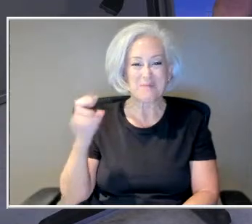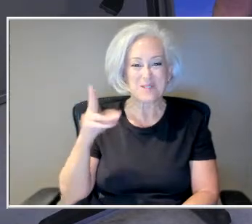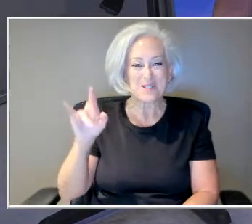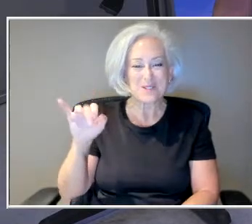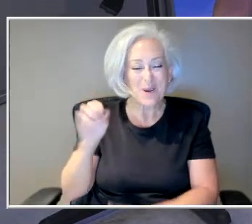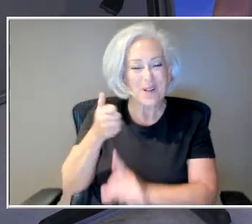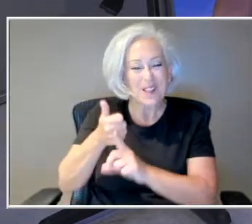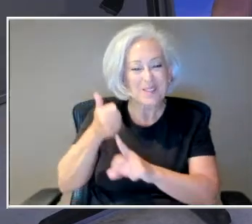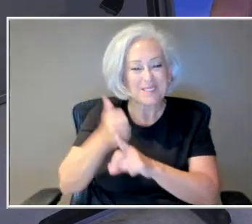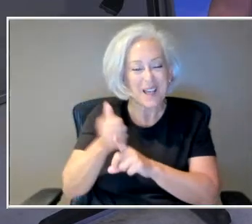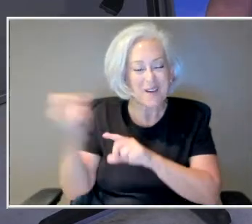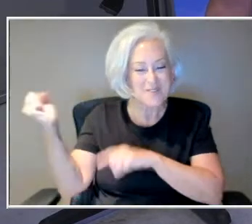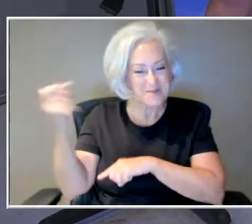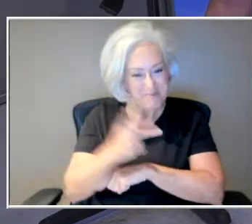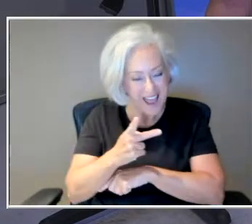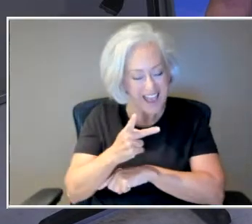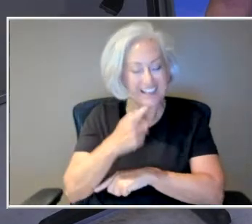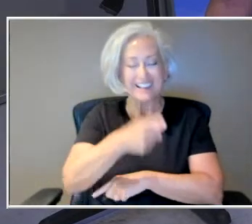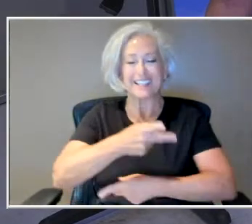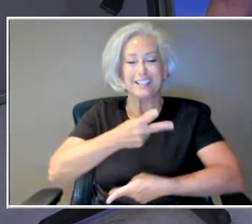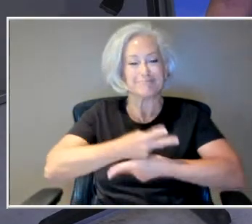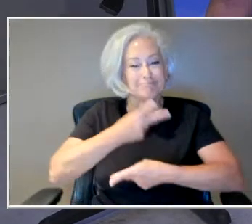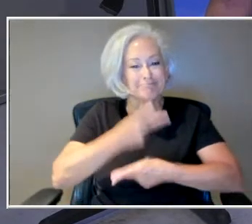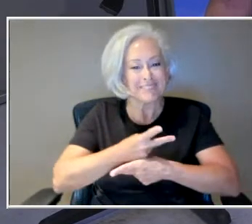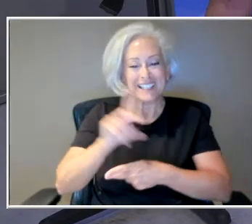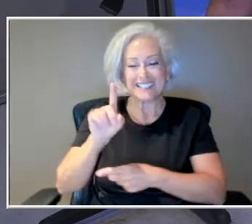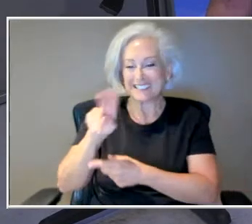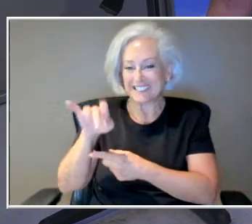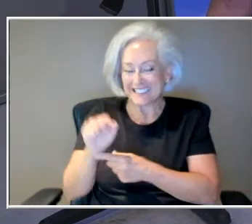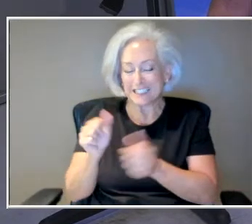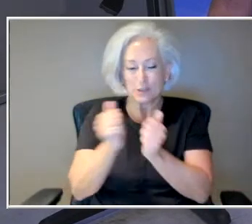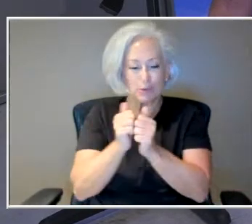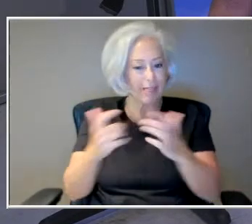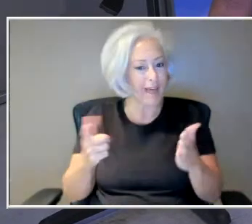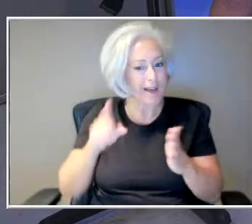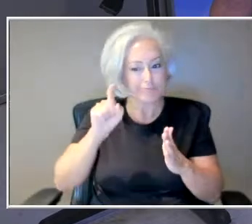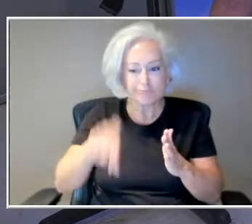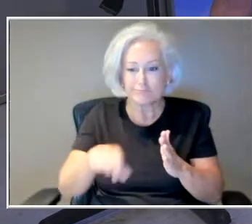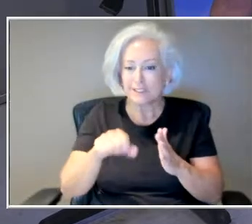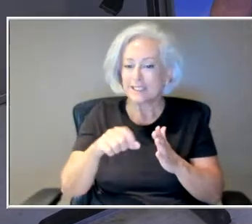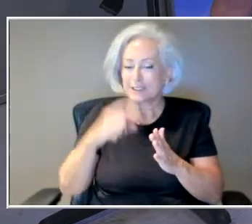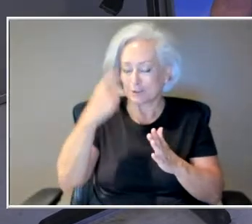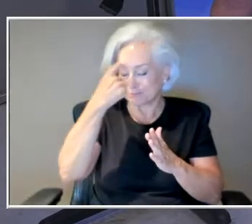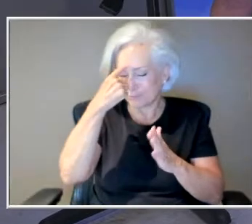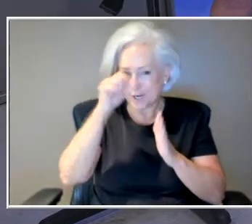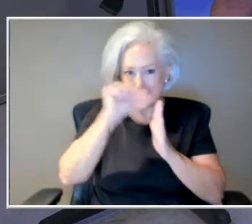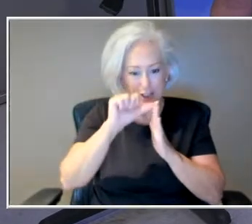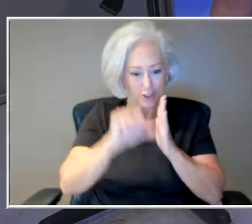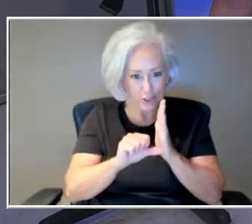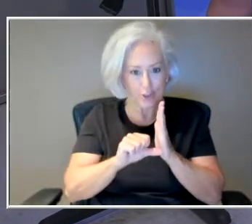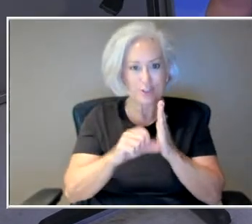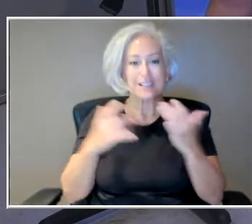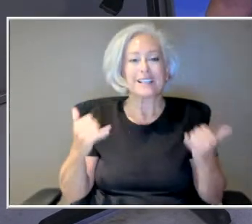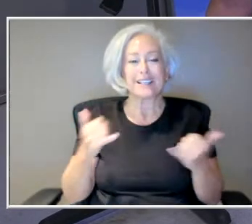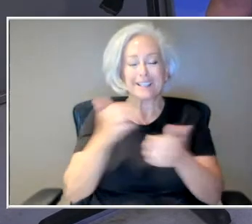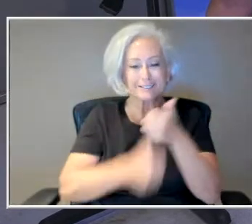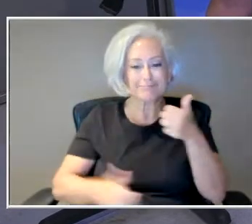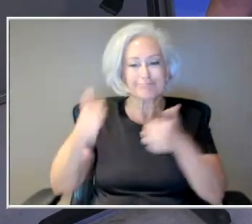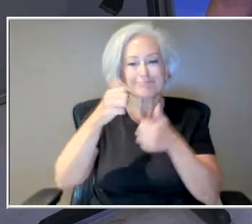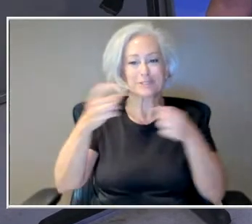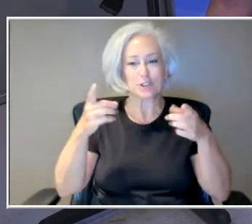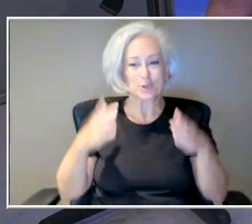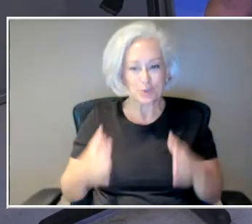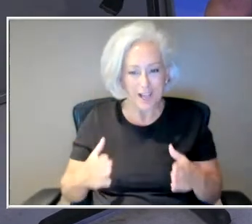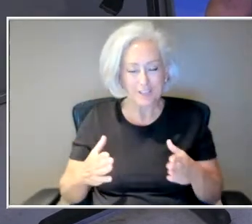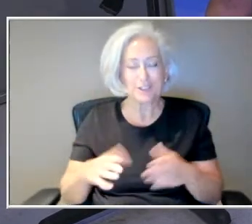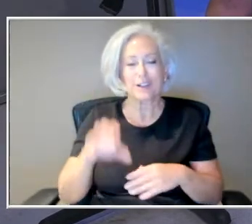Denise without having to do that open brain surgery. Dr. Ebersol is the health system's director of endovascular neurosurgery. Also, glad to have you